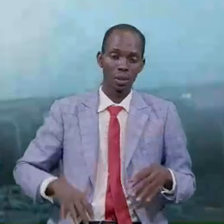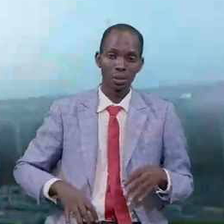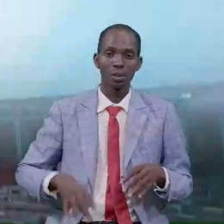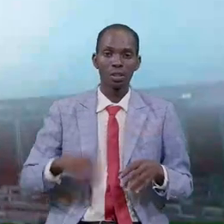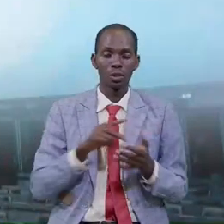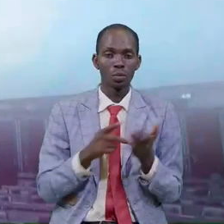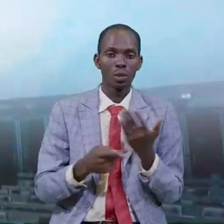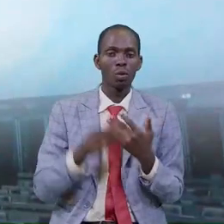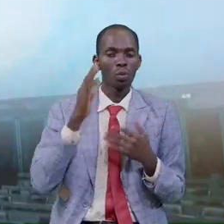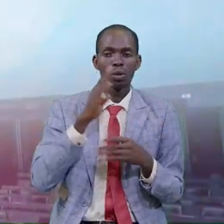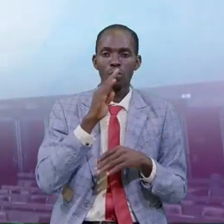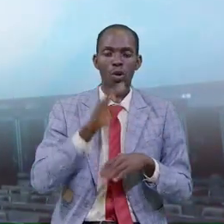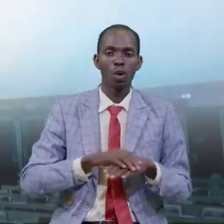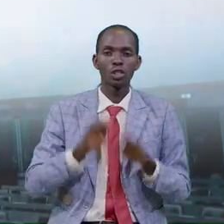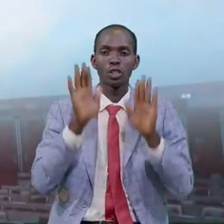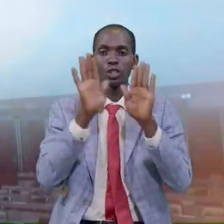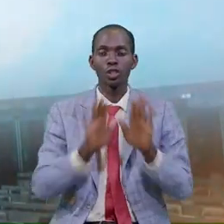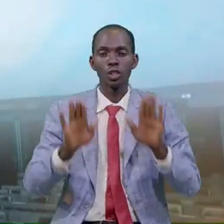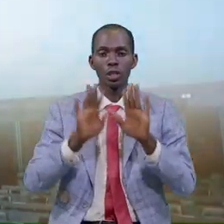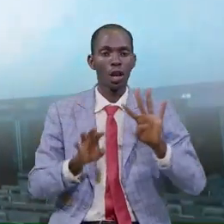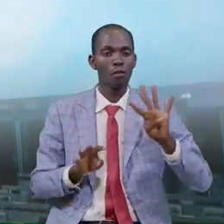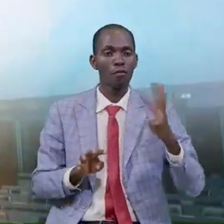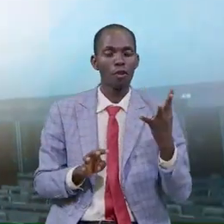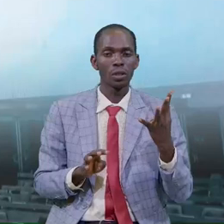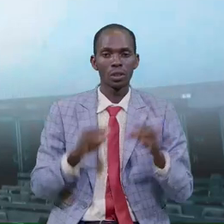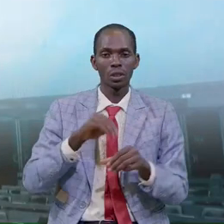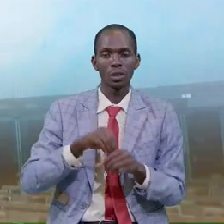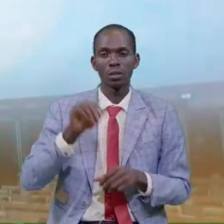August. Et le banquet là,